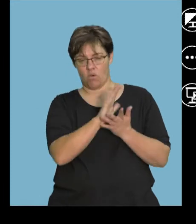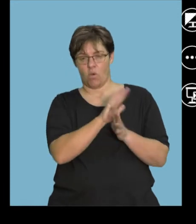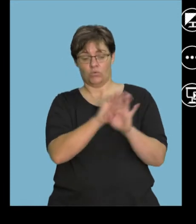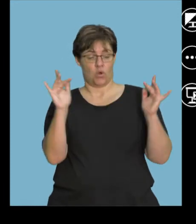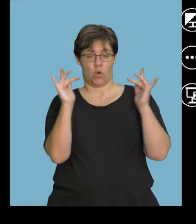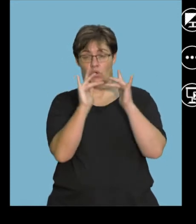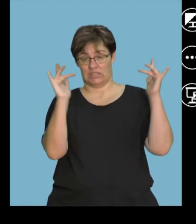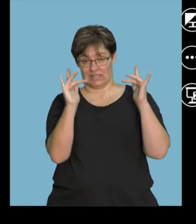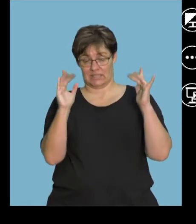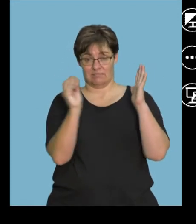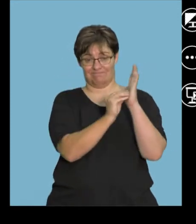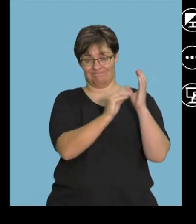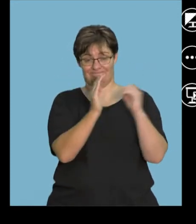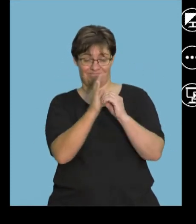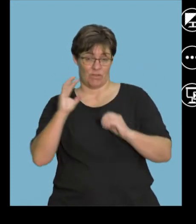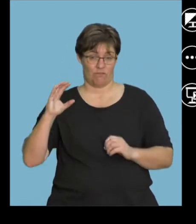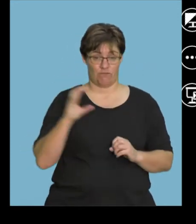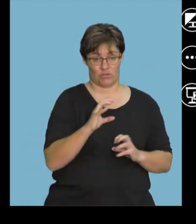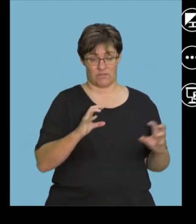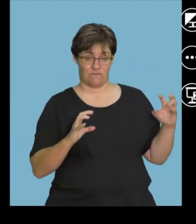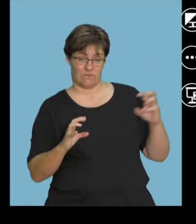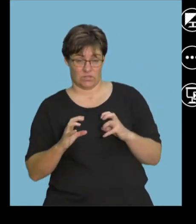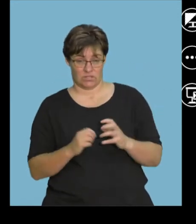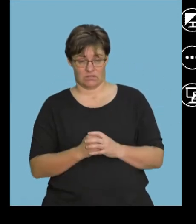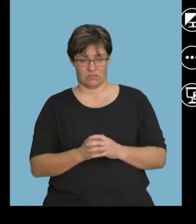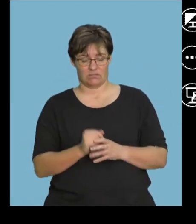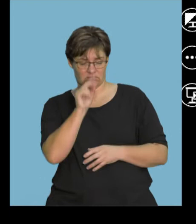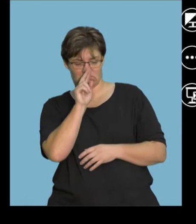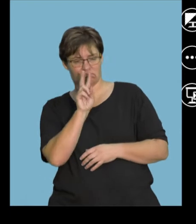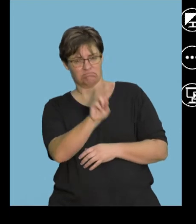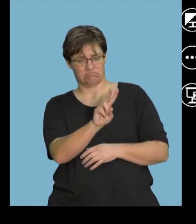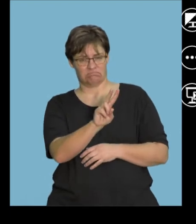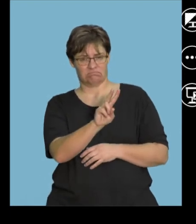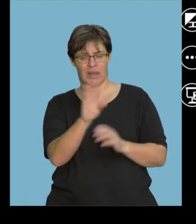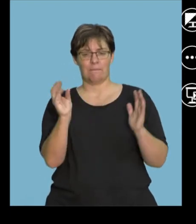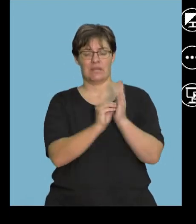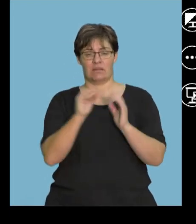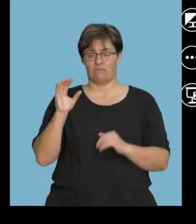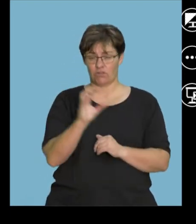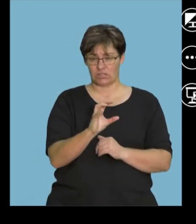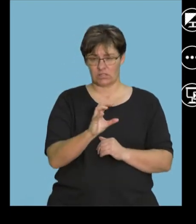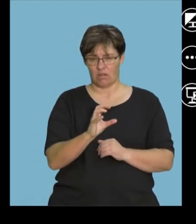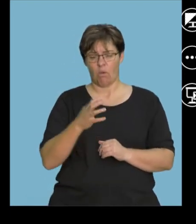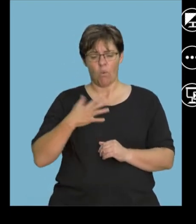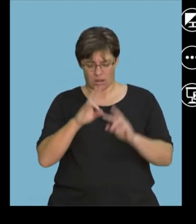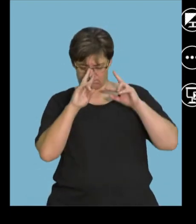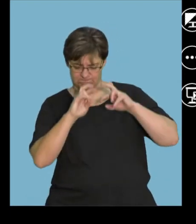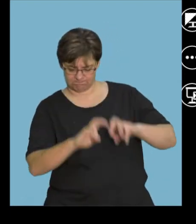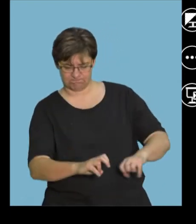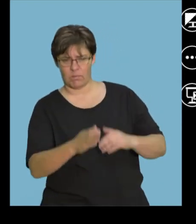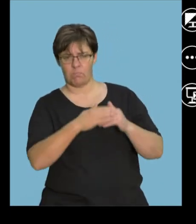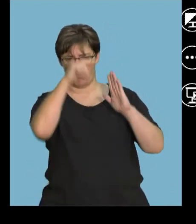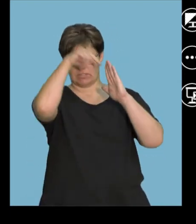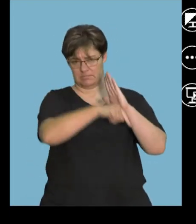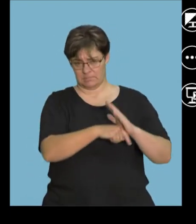the non-contact magnetic forces. Now, observation about magnetic forces is something that we still want to explore